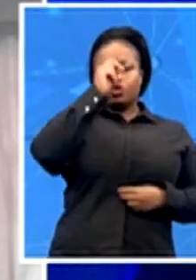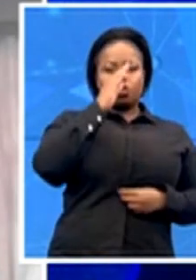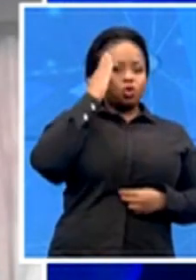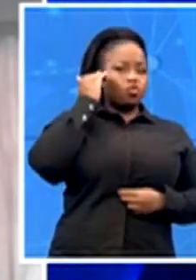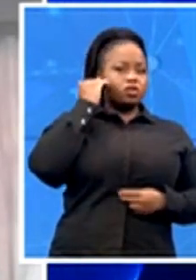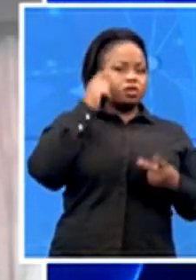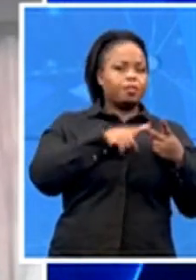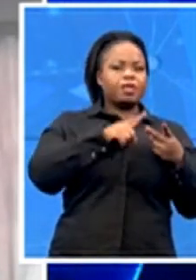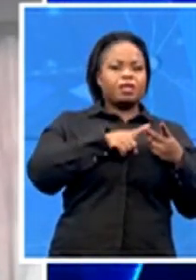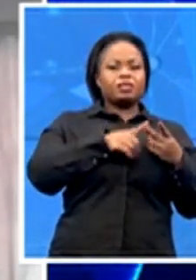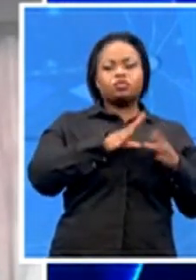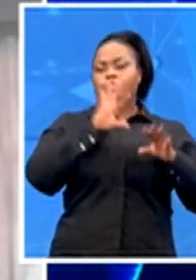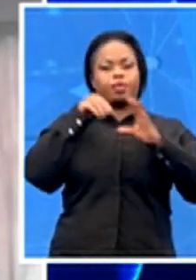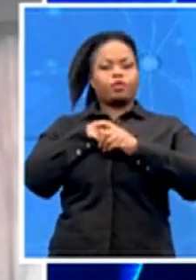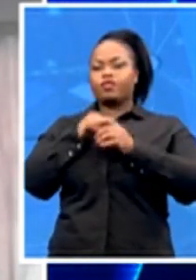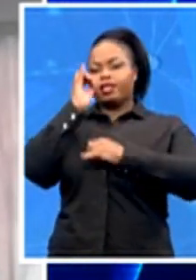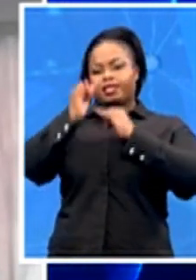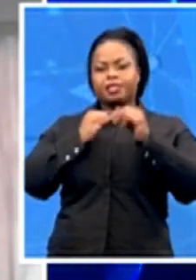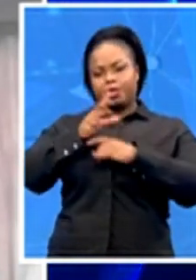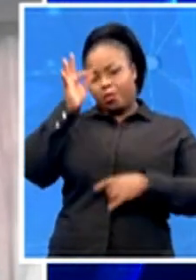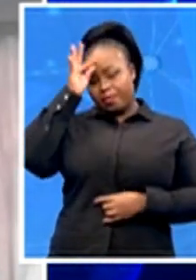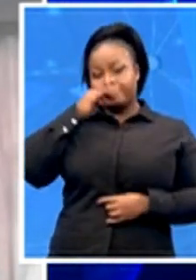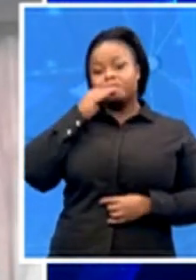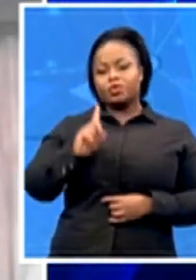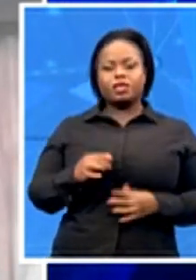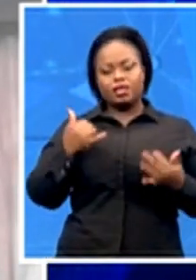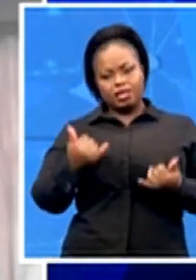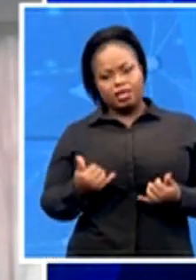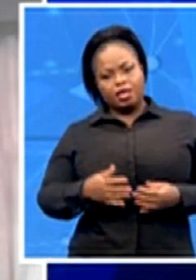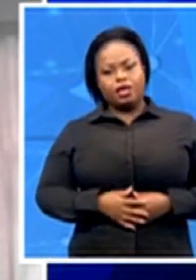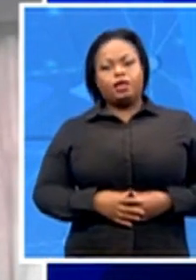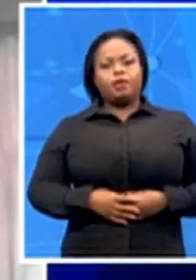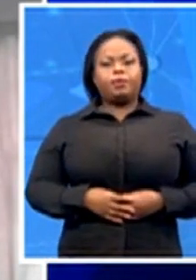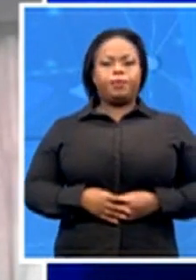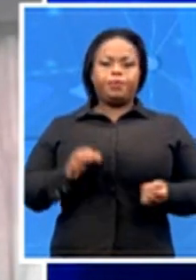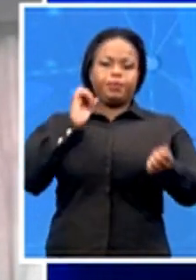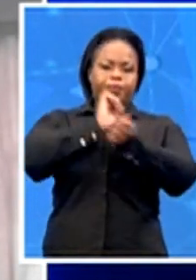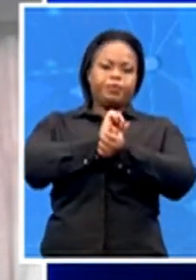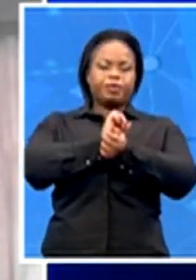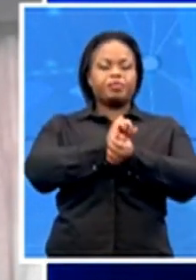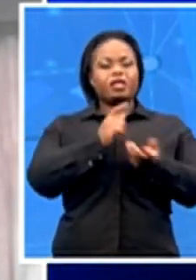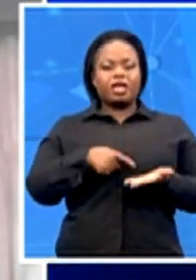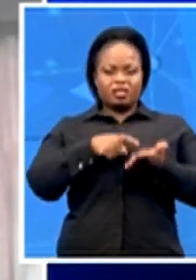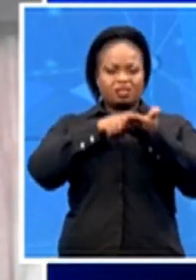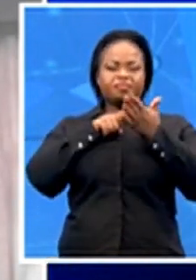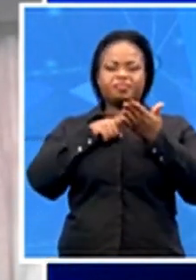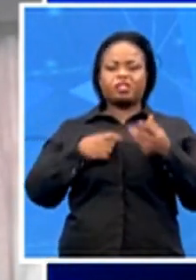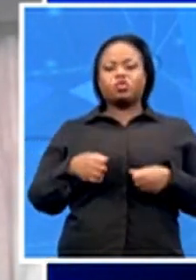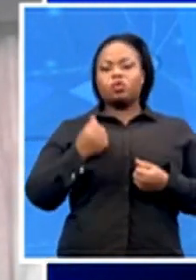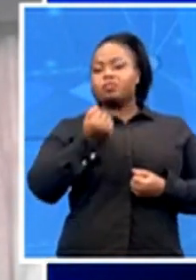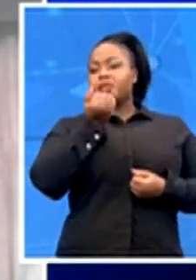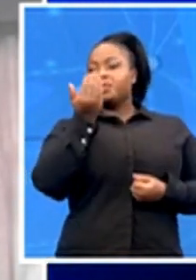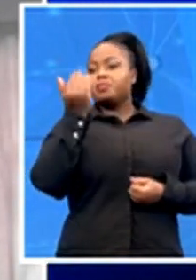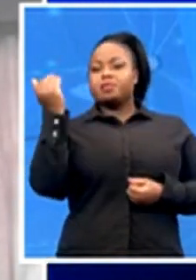this essentially means is that arrest warrants have been issued in part by Interpol. It means that